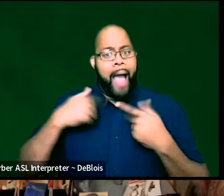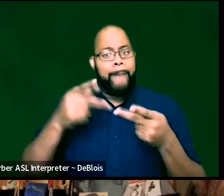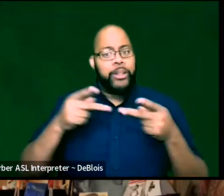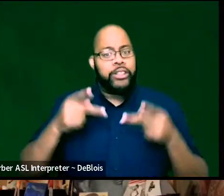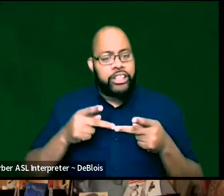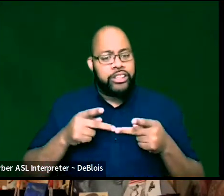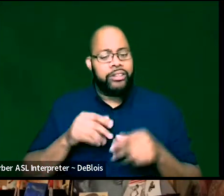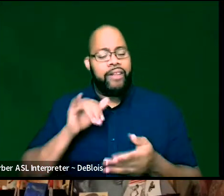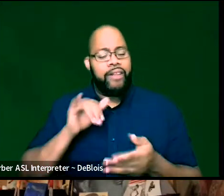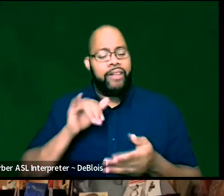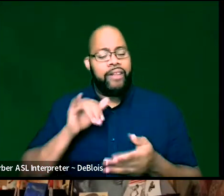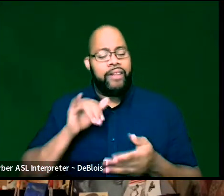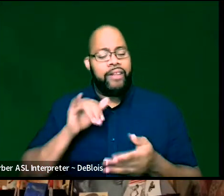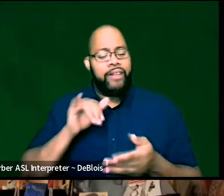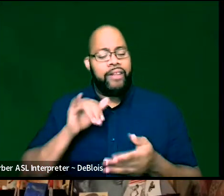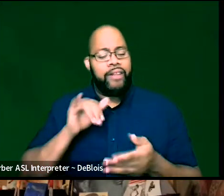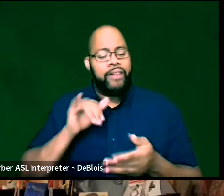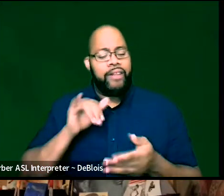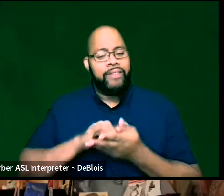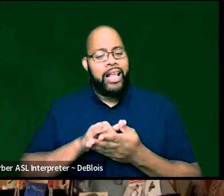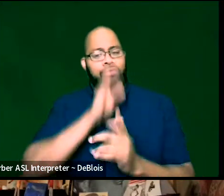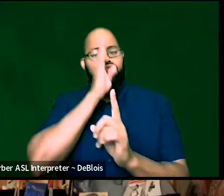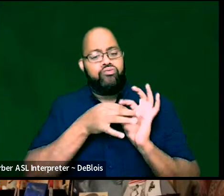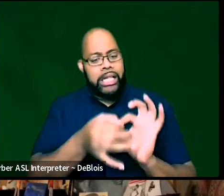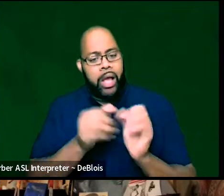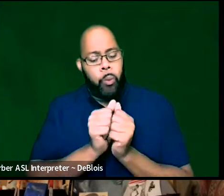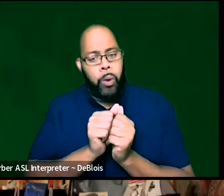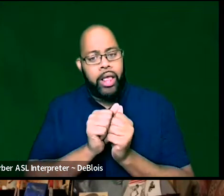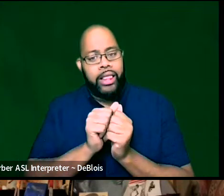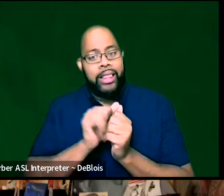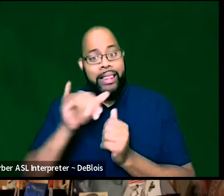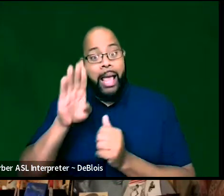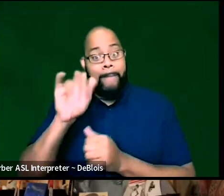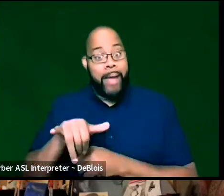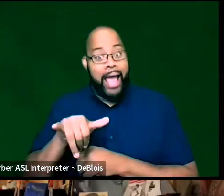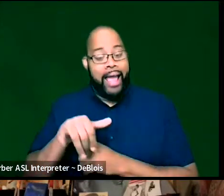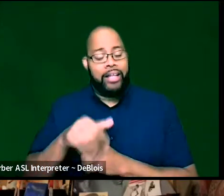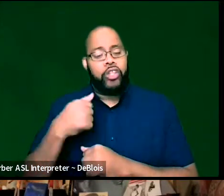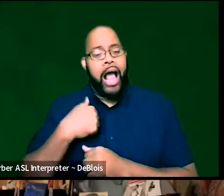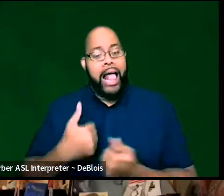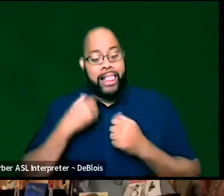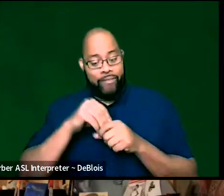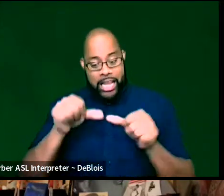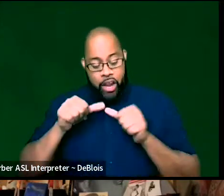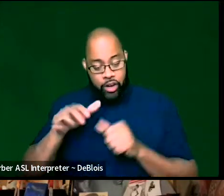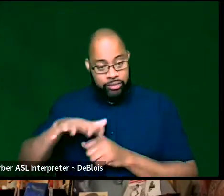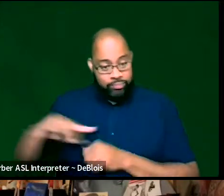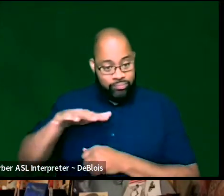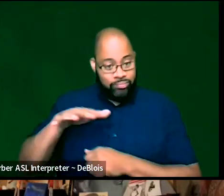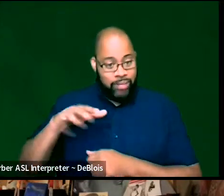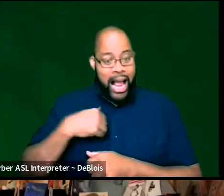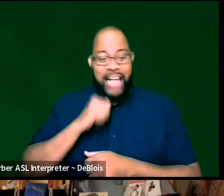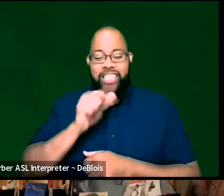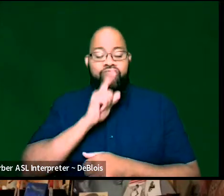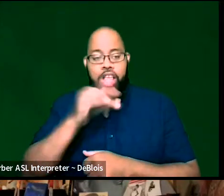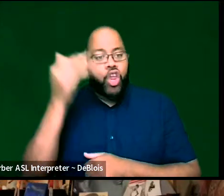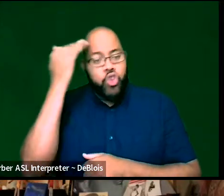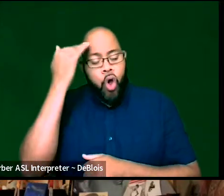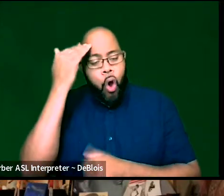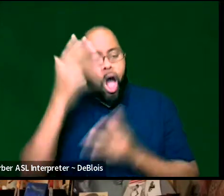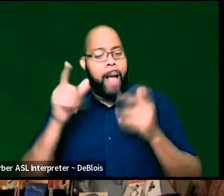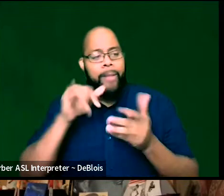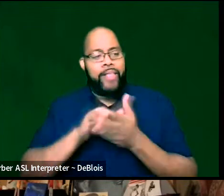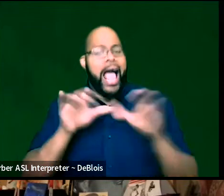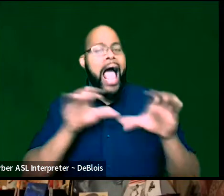position that directly related to the Chesapeake Bay. So I lived in the Chesapeake Bay, and I didn't really know a lot of